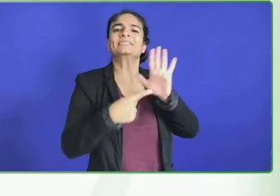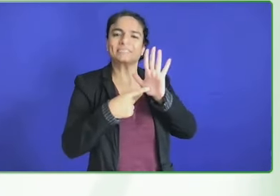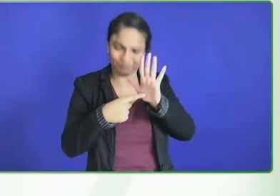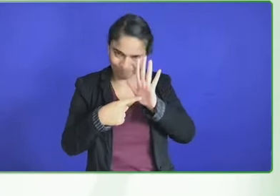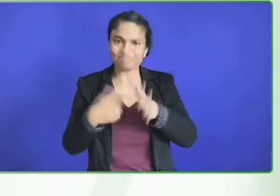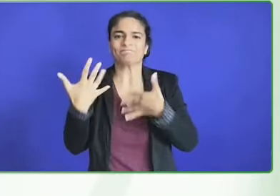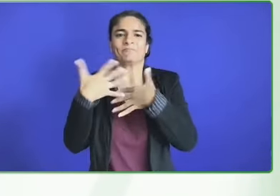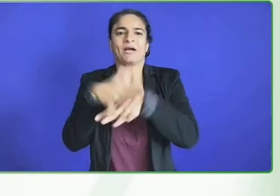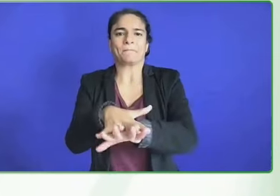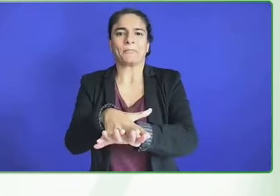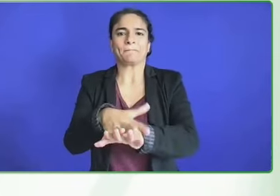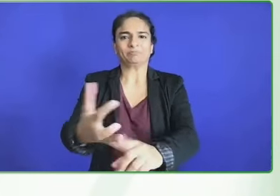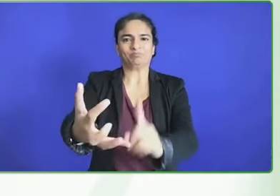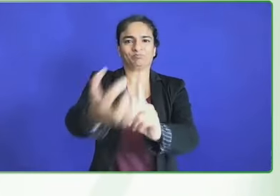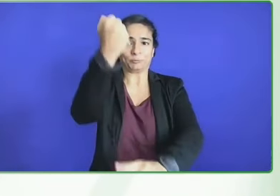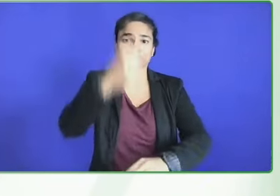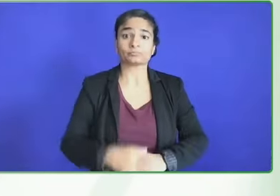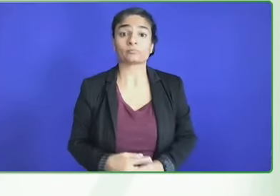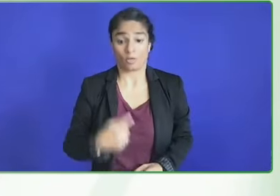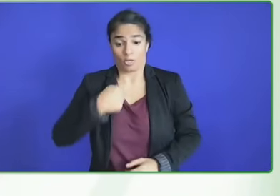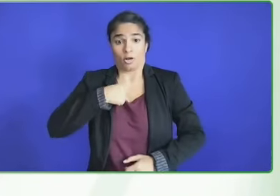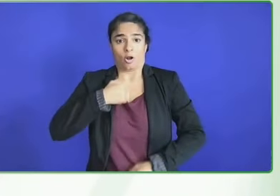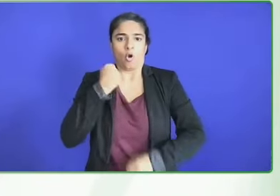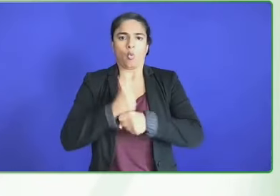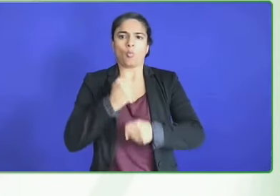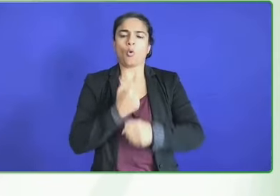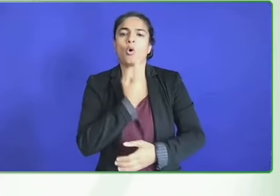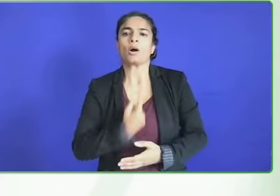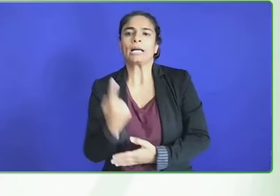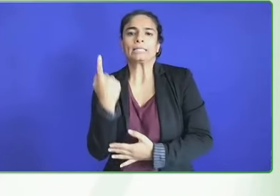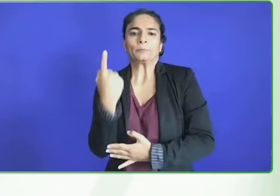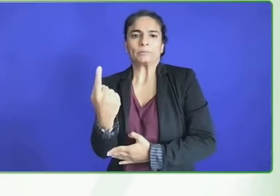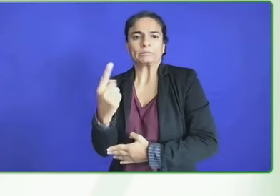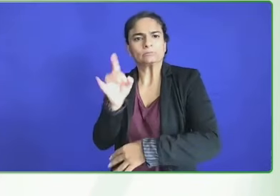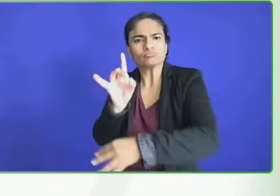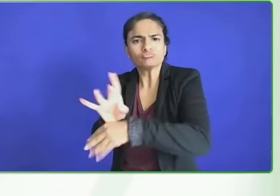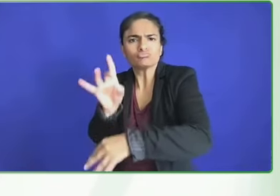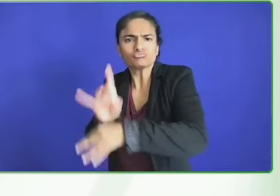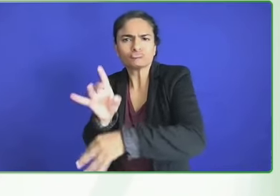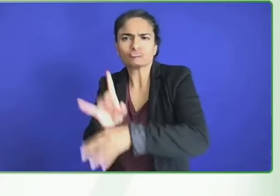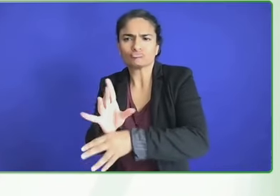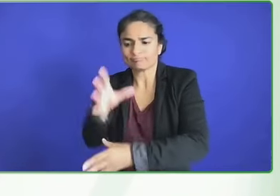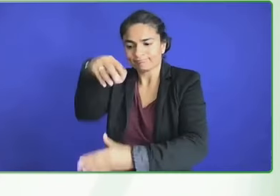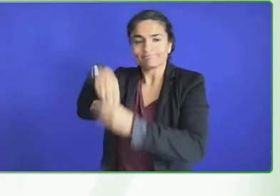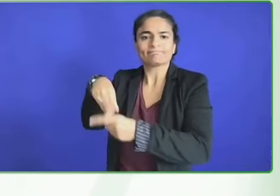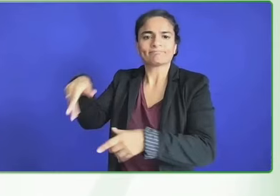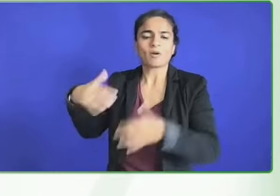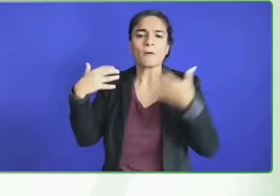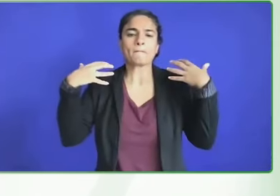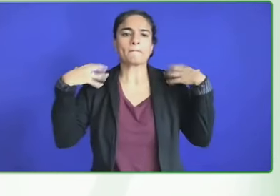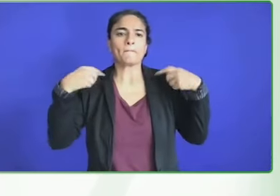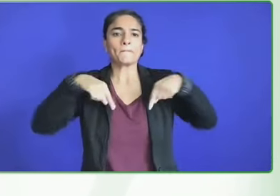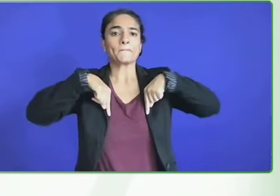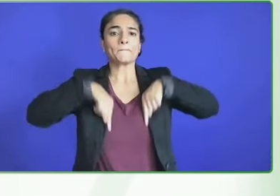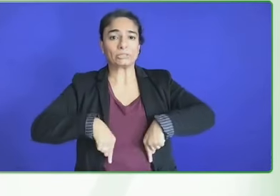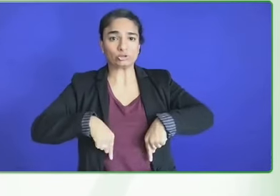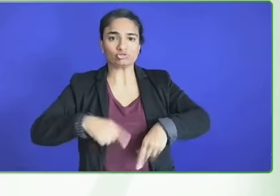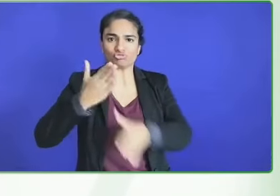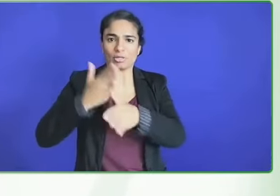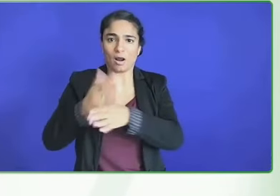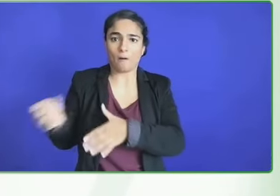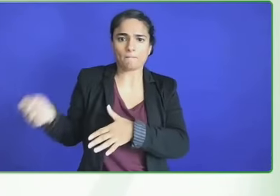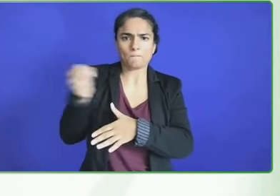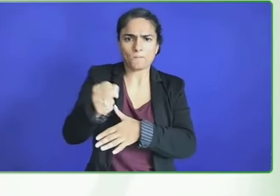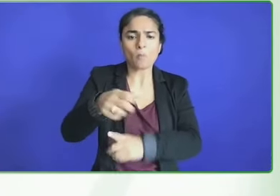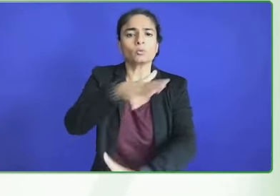and reporting on the outcomes, or lack of, if that shall be. My role will help to ensure that nothing